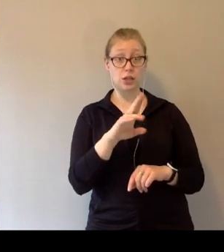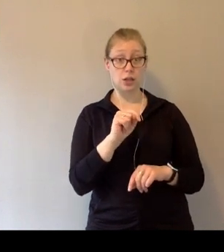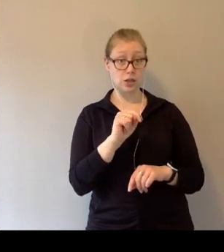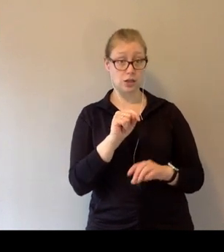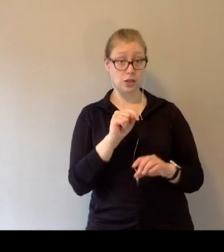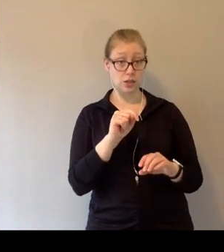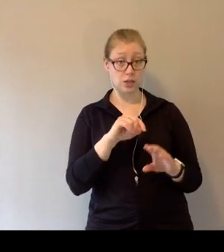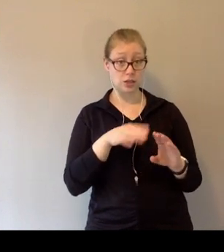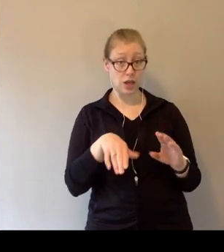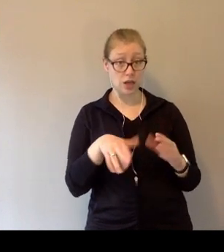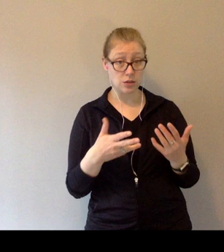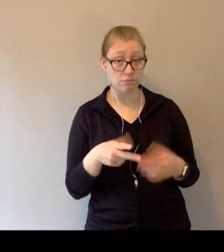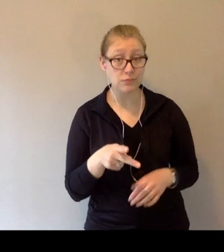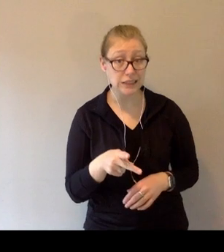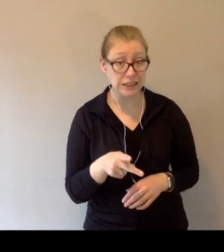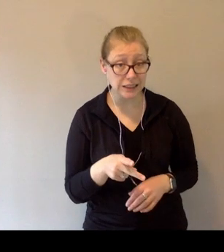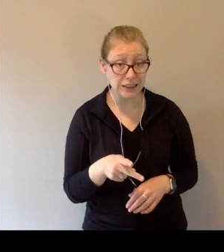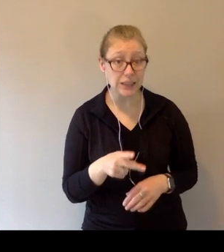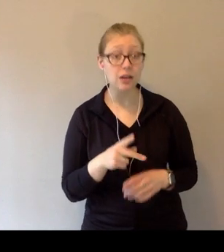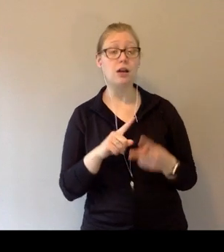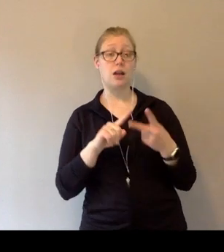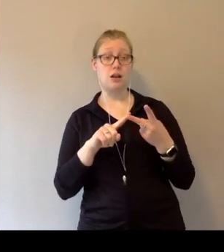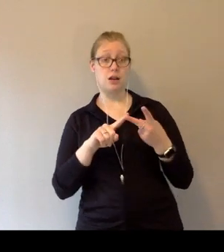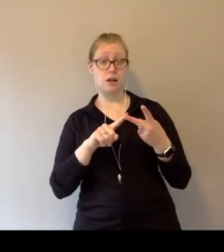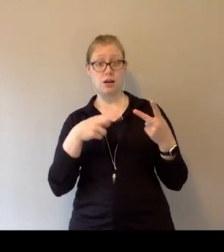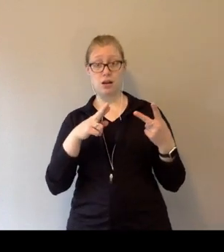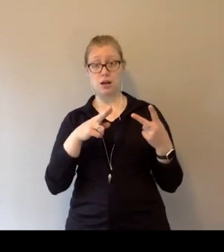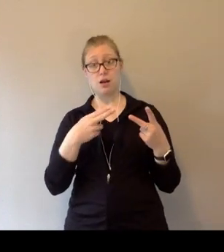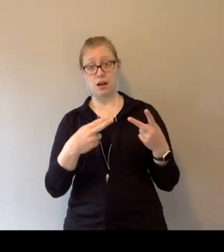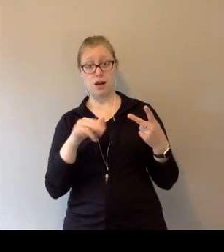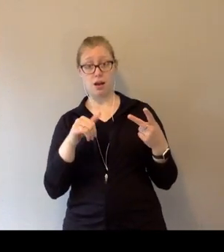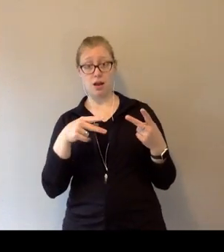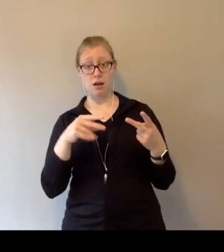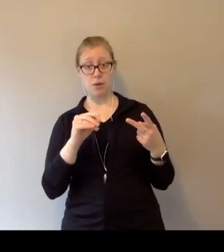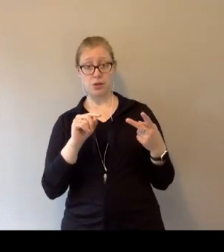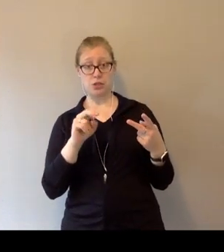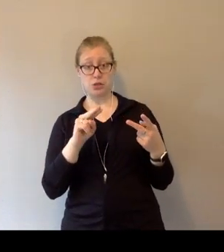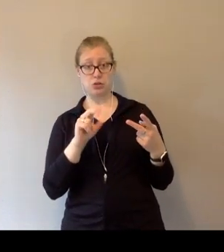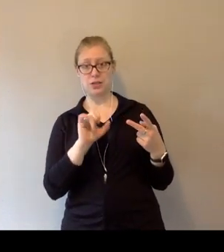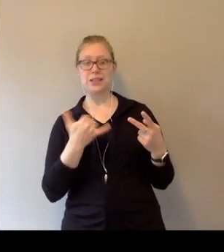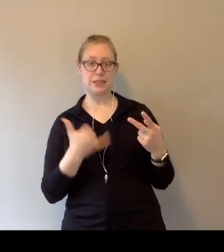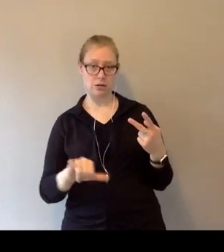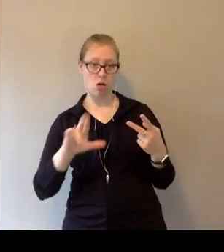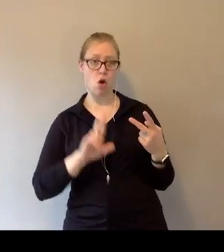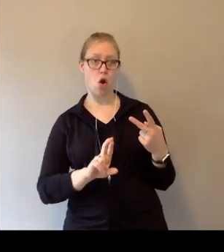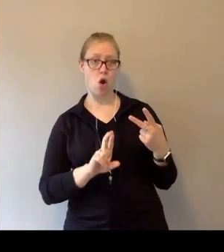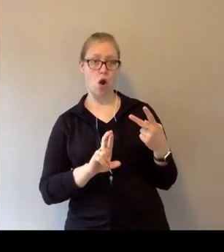hypotenuse is R. So this would be P over R.